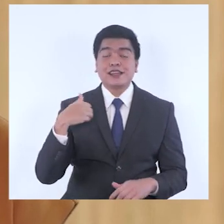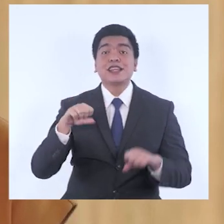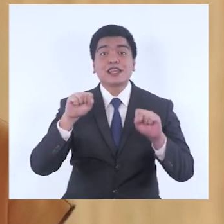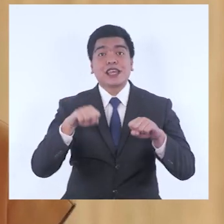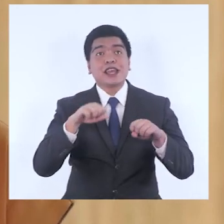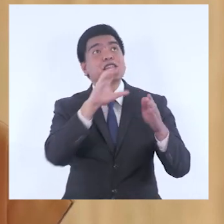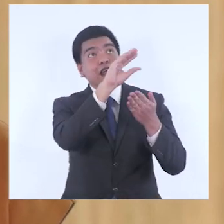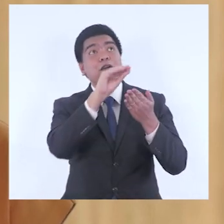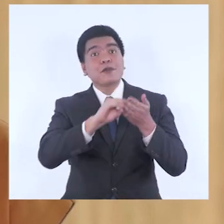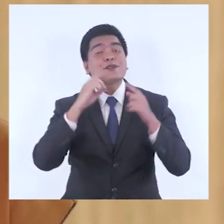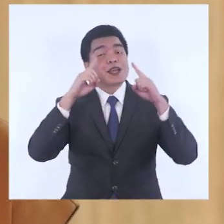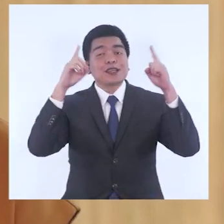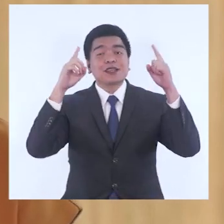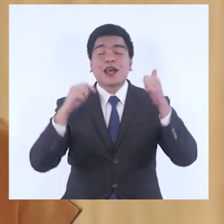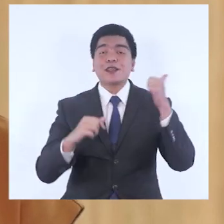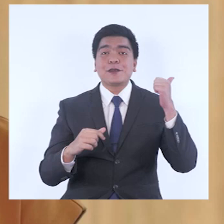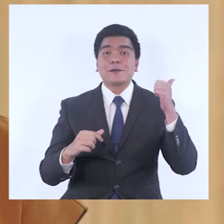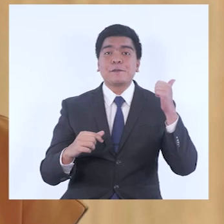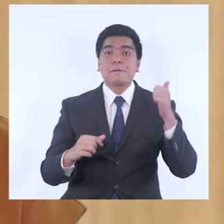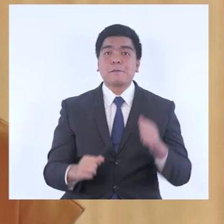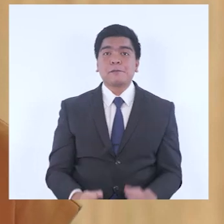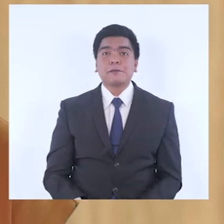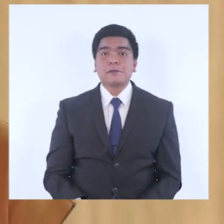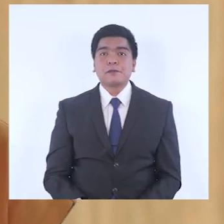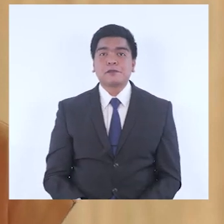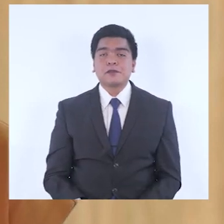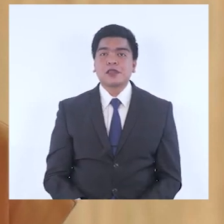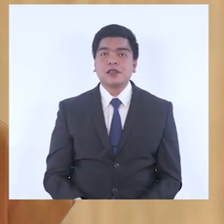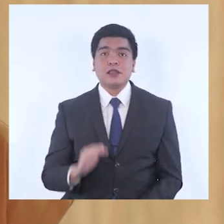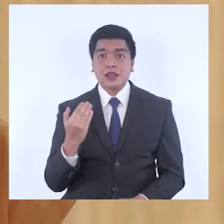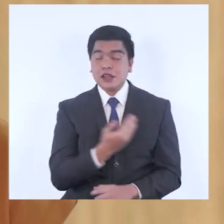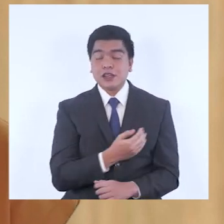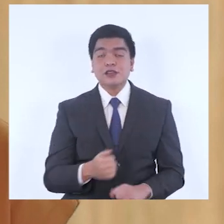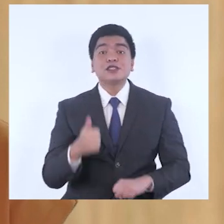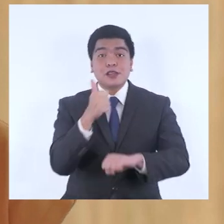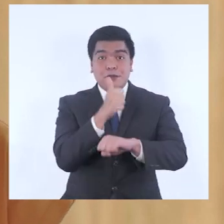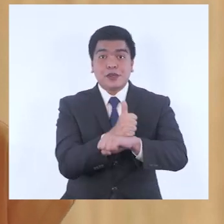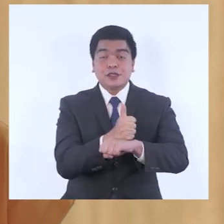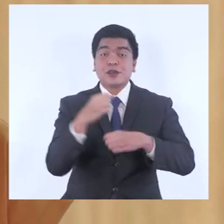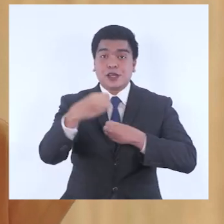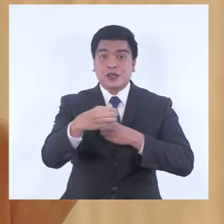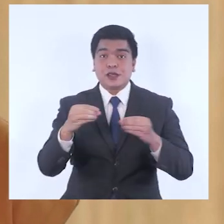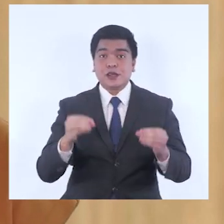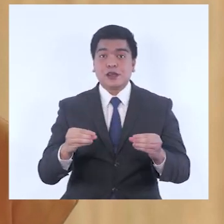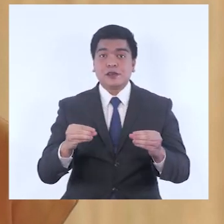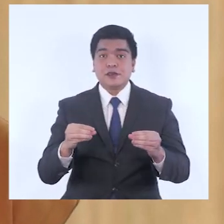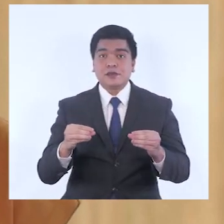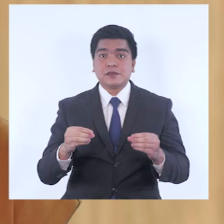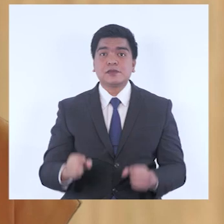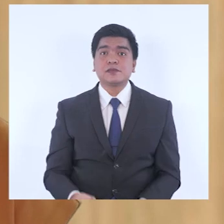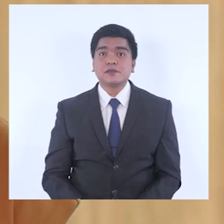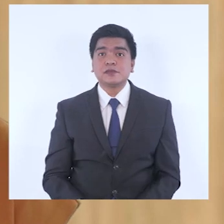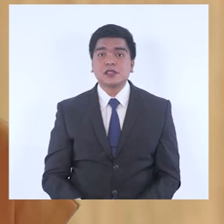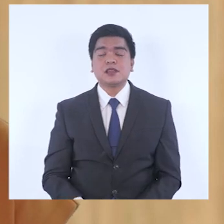With a well-established organization, shored up by academically trained and qualified language